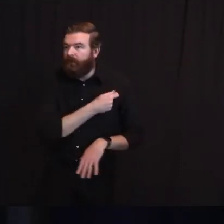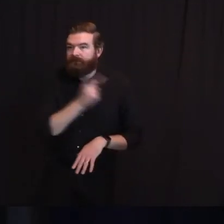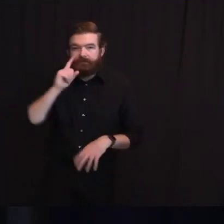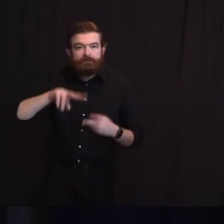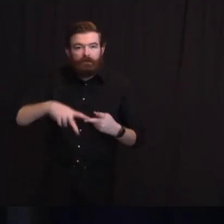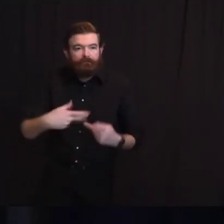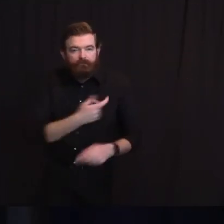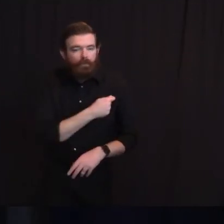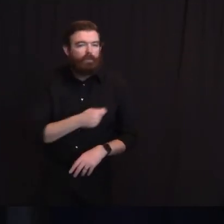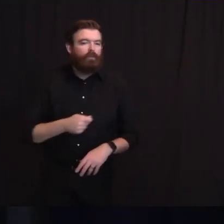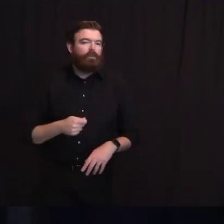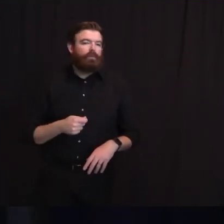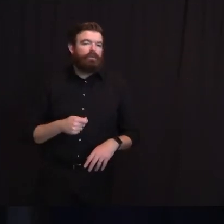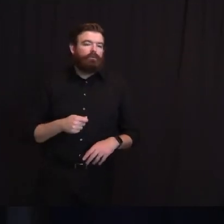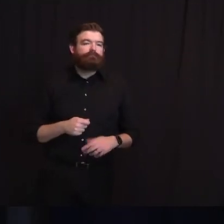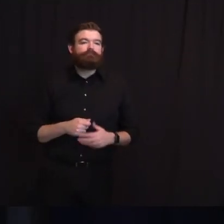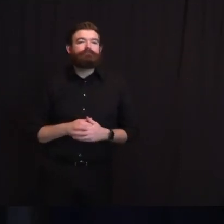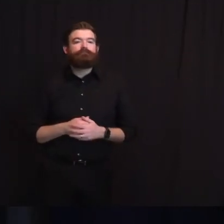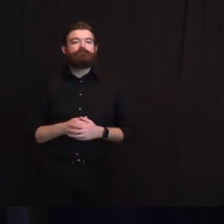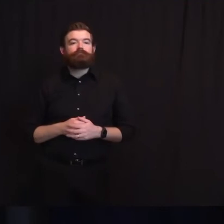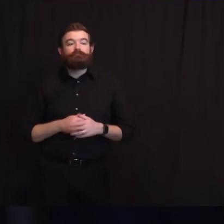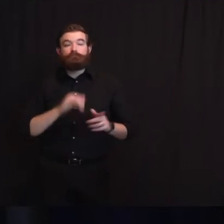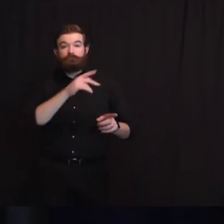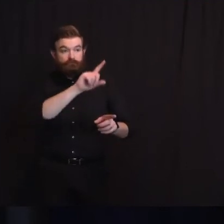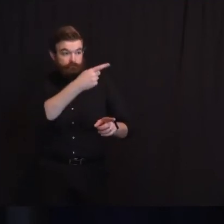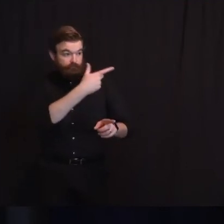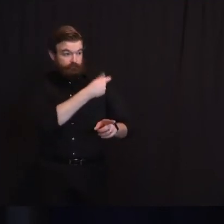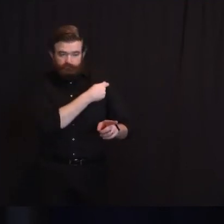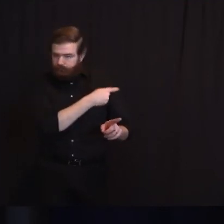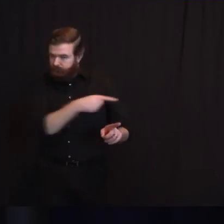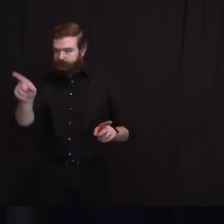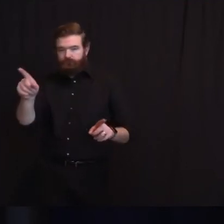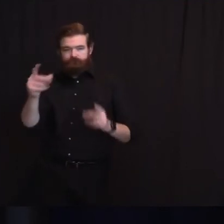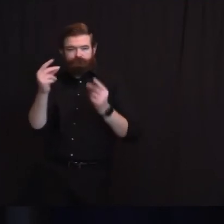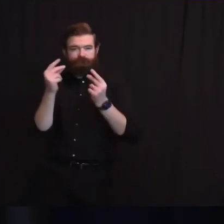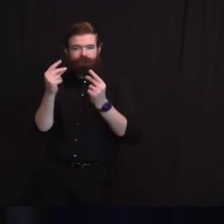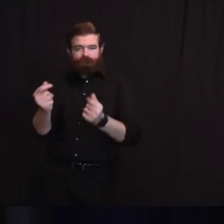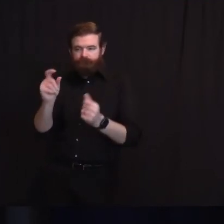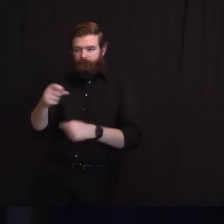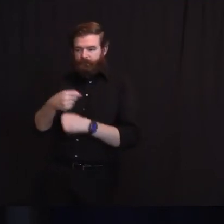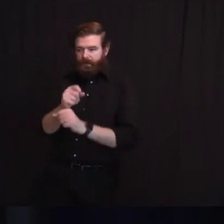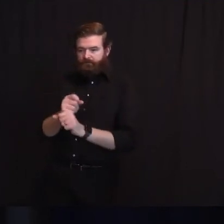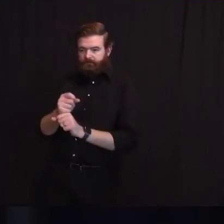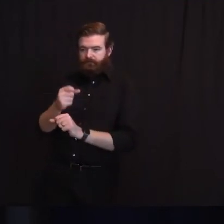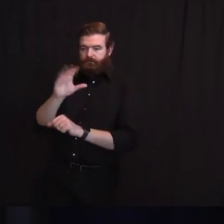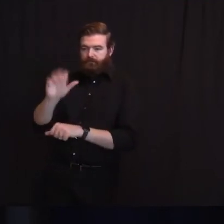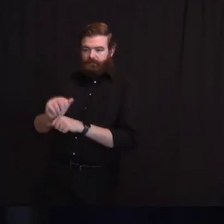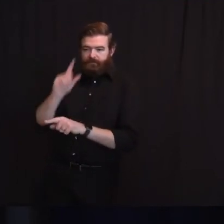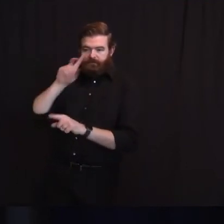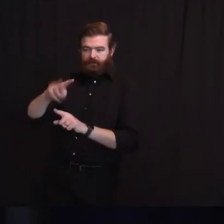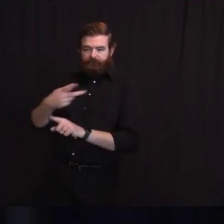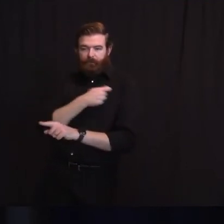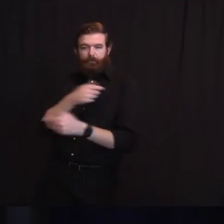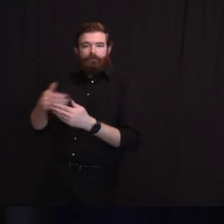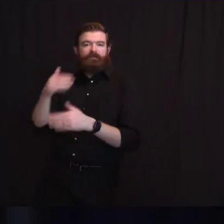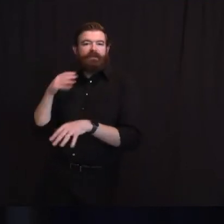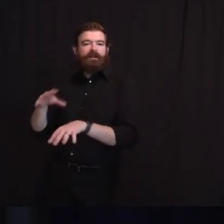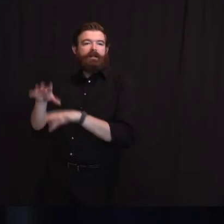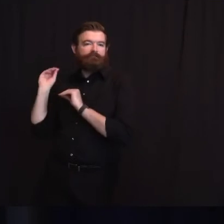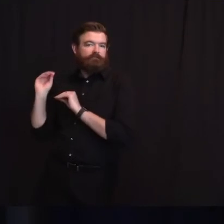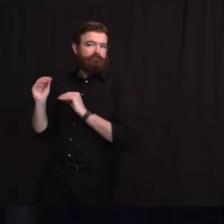the person leaves after the first dose. So I know some people are falling through the cracks, because I get those